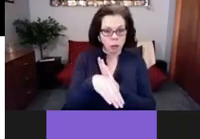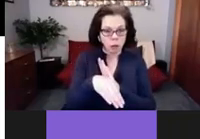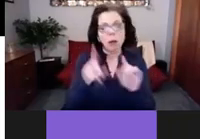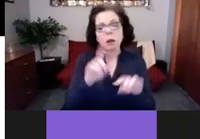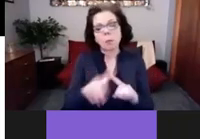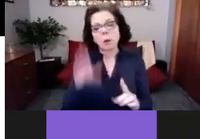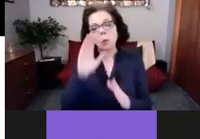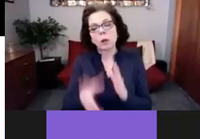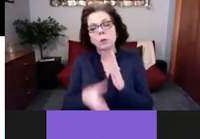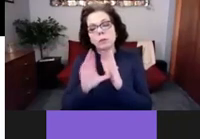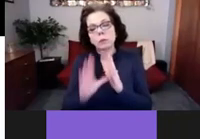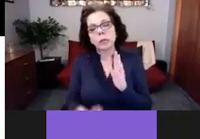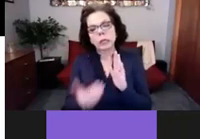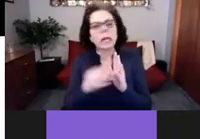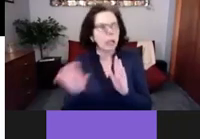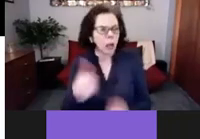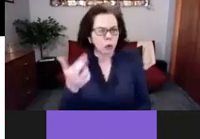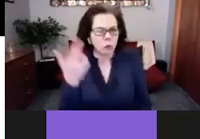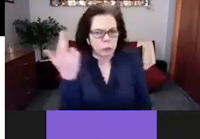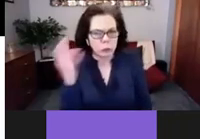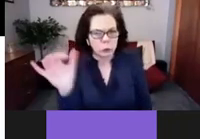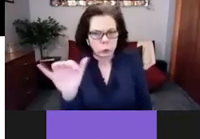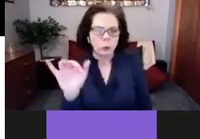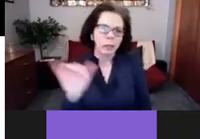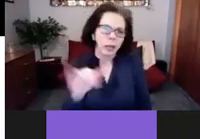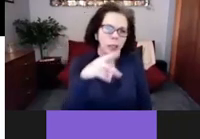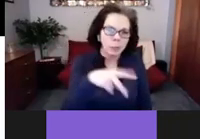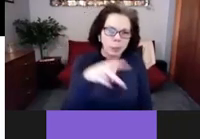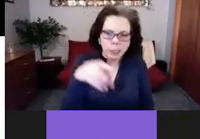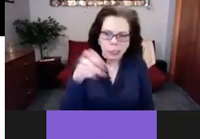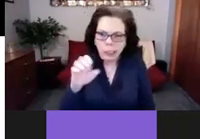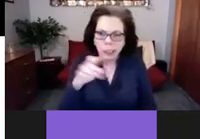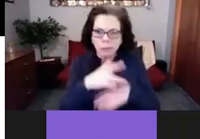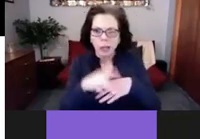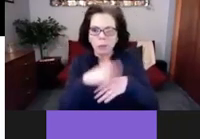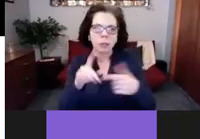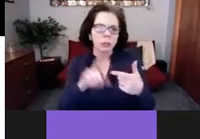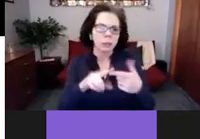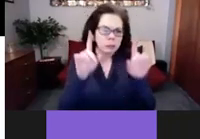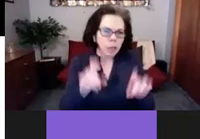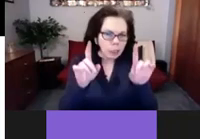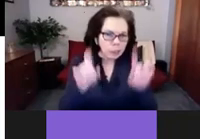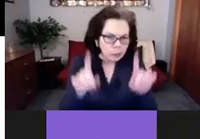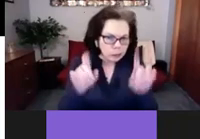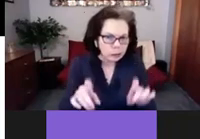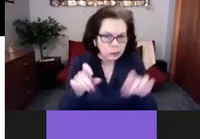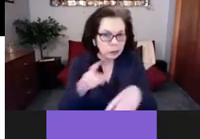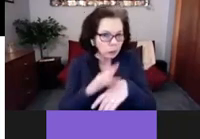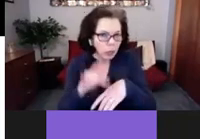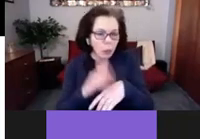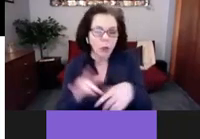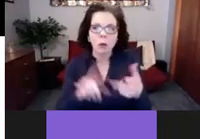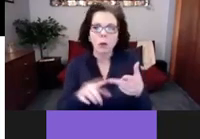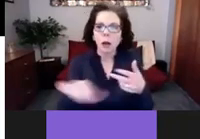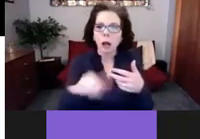this and a number of other factors such as PPE availability, testing, and other resources